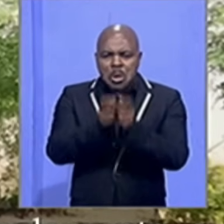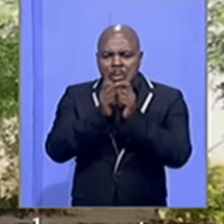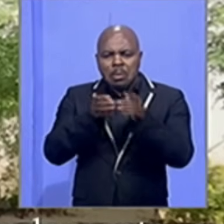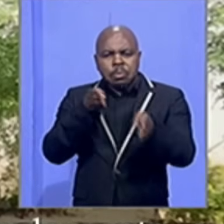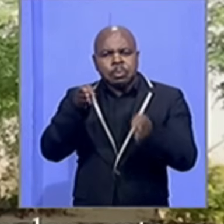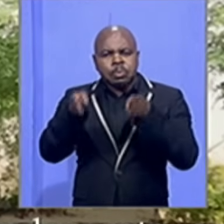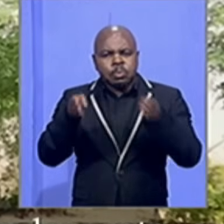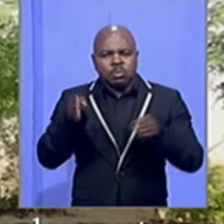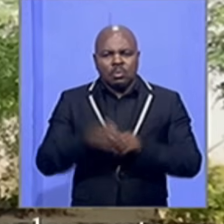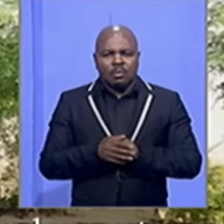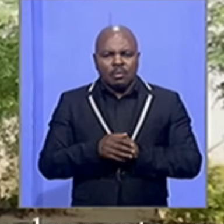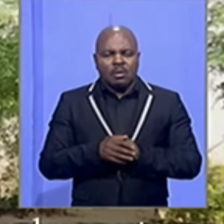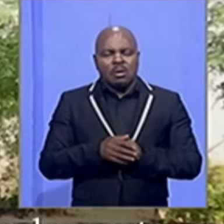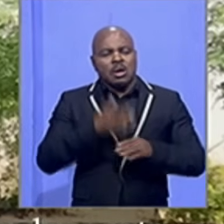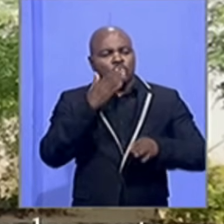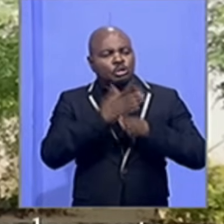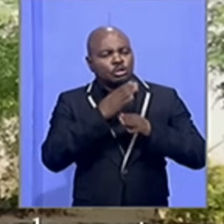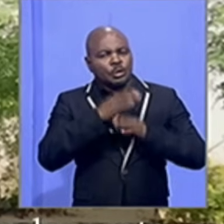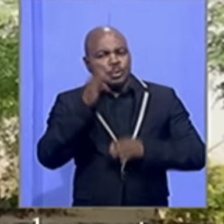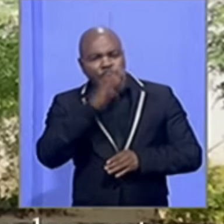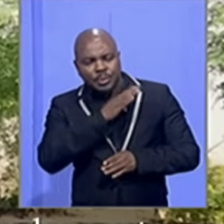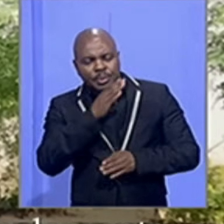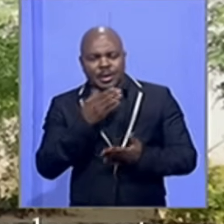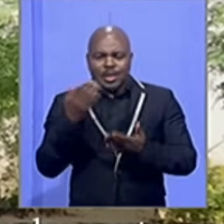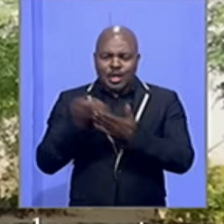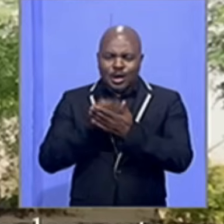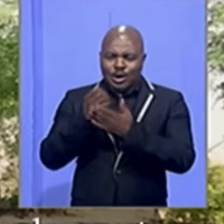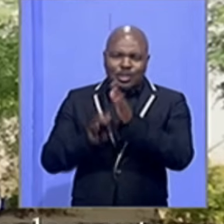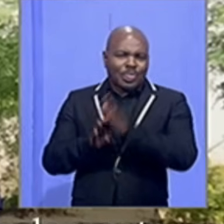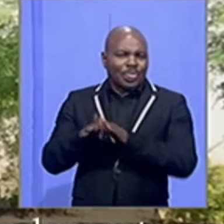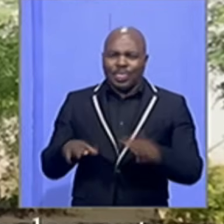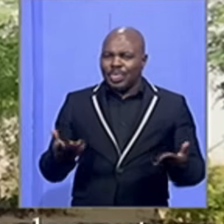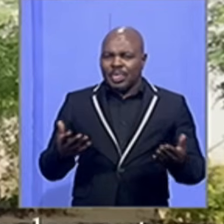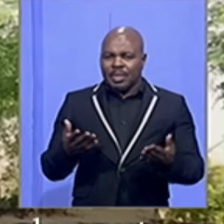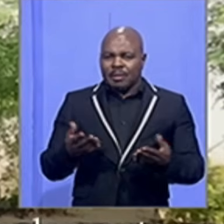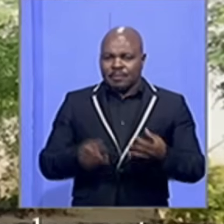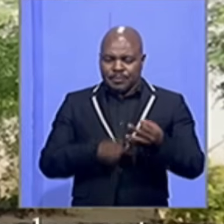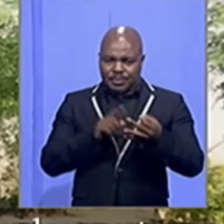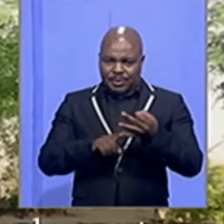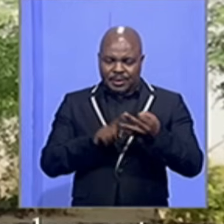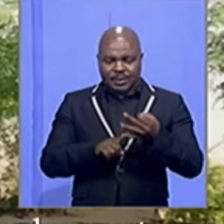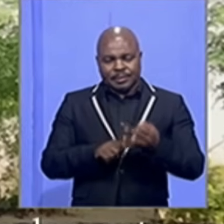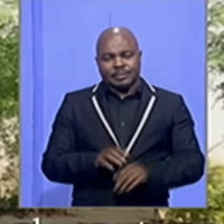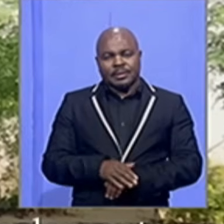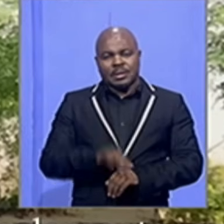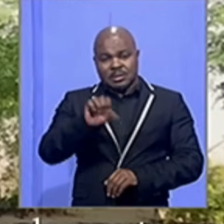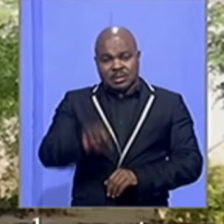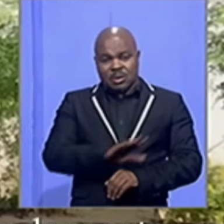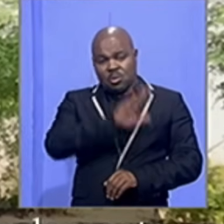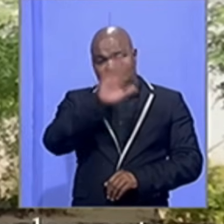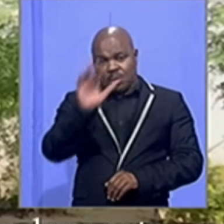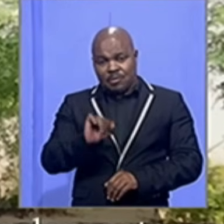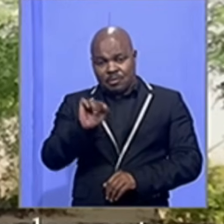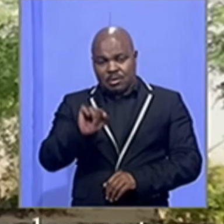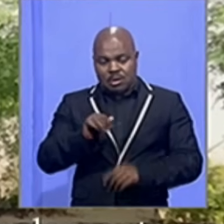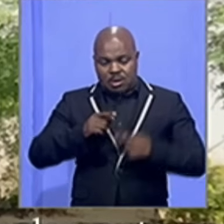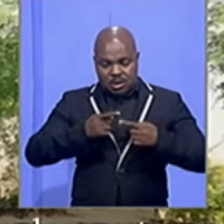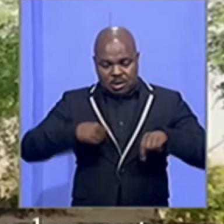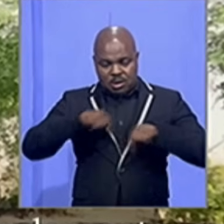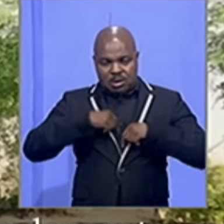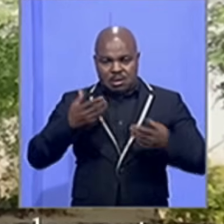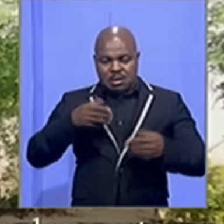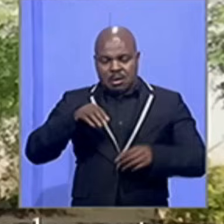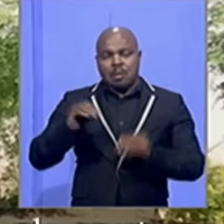a gona change ge re ya ga economy mo re gore ga re lebelela gore mo nageng ya rona rena re le more especially ga rena